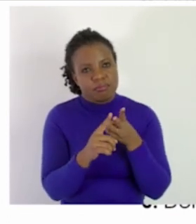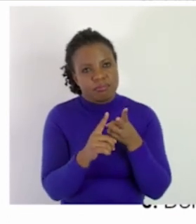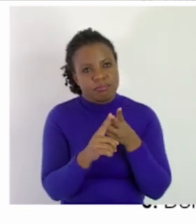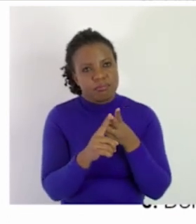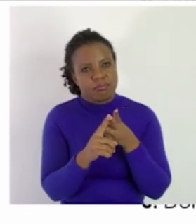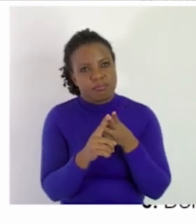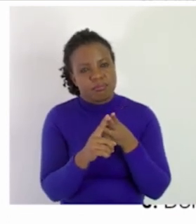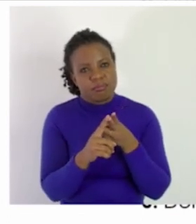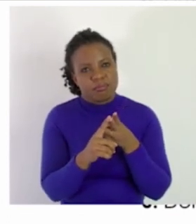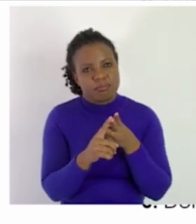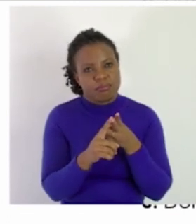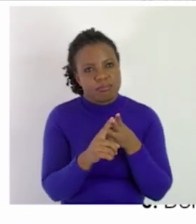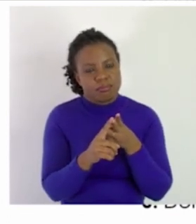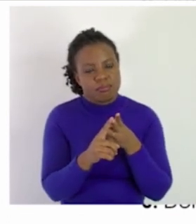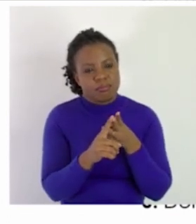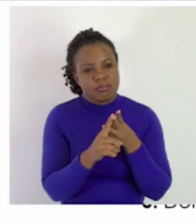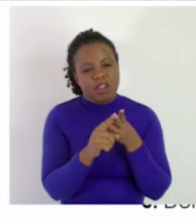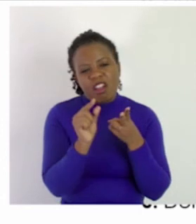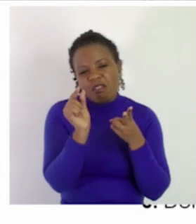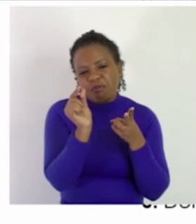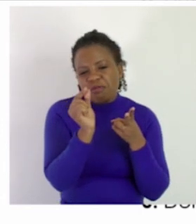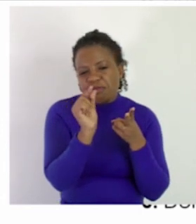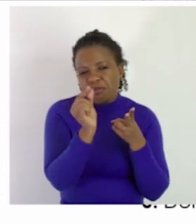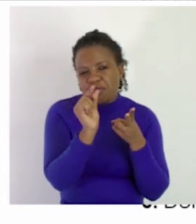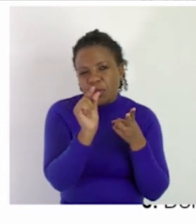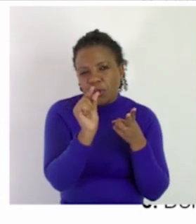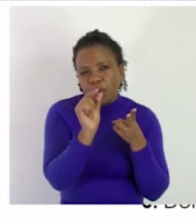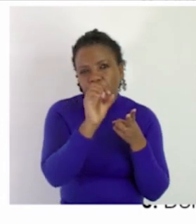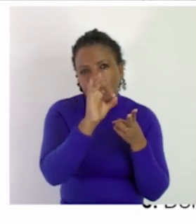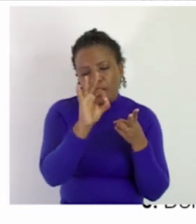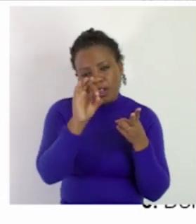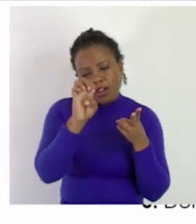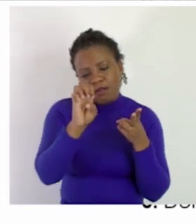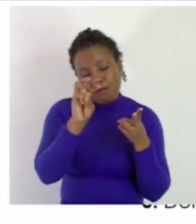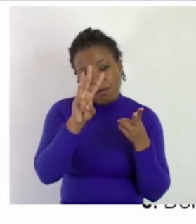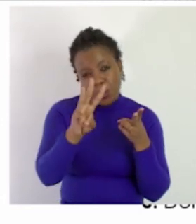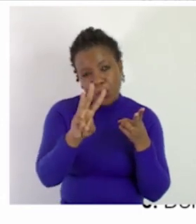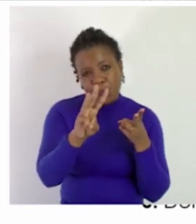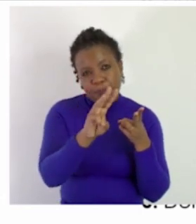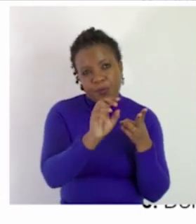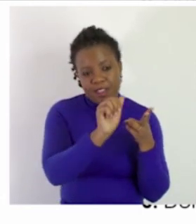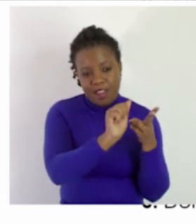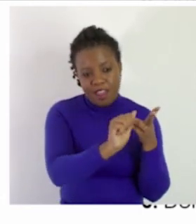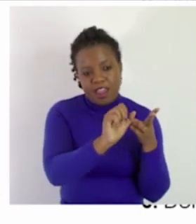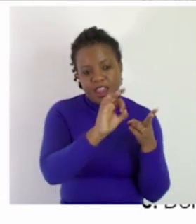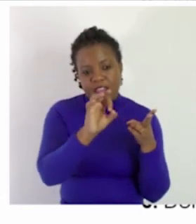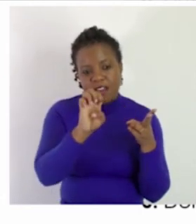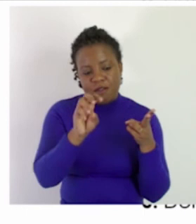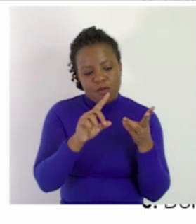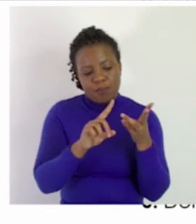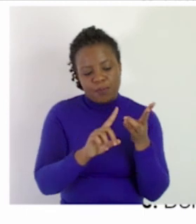Right. Then we have a few, a